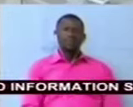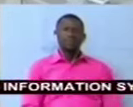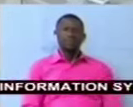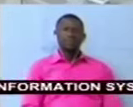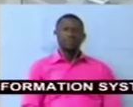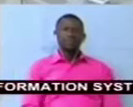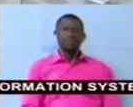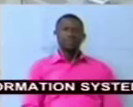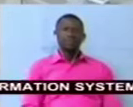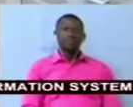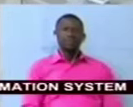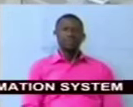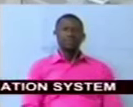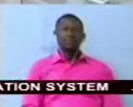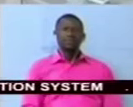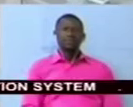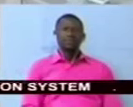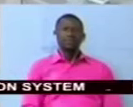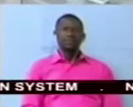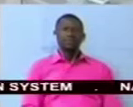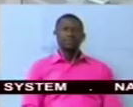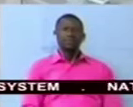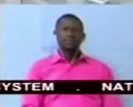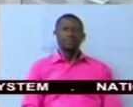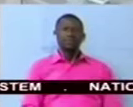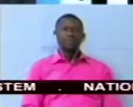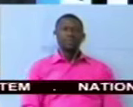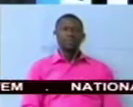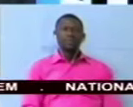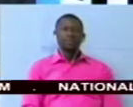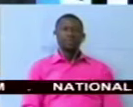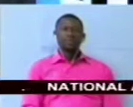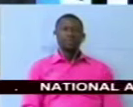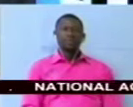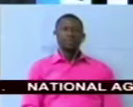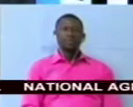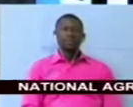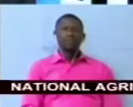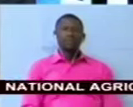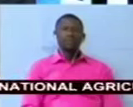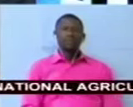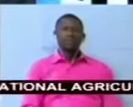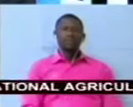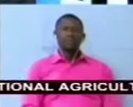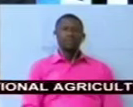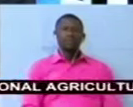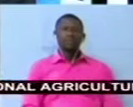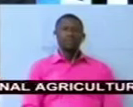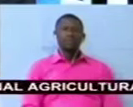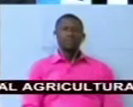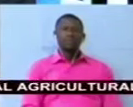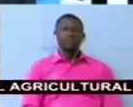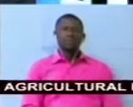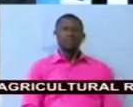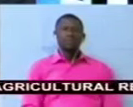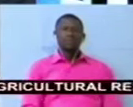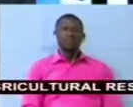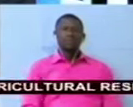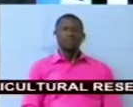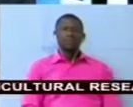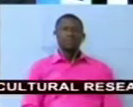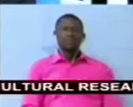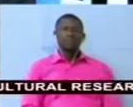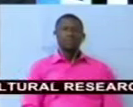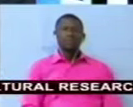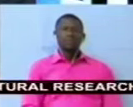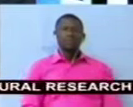fi ne dañ ko daan jël ay guddi diko yobbu ci seeni docteur yi bop yo xamne ci ruxa ba lañ ko daan yobbu ñooñu docteur